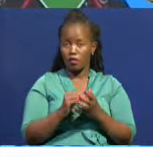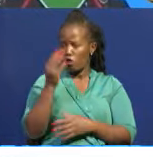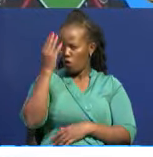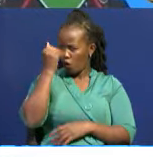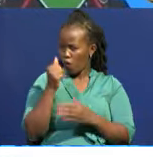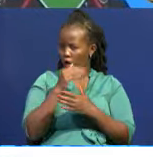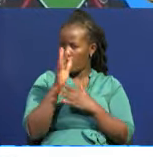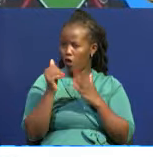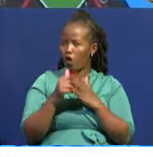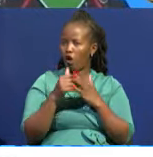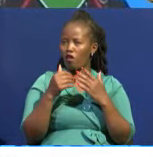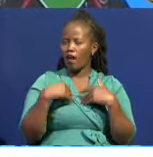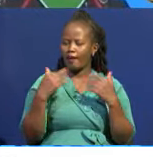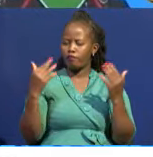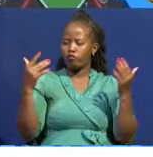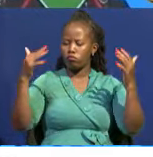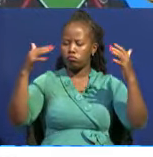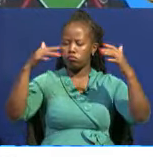are all gathered here today.